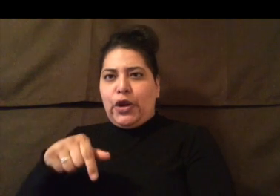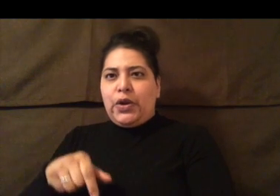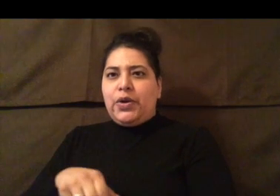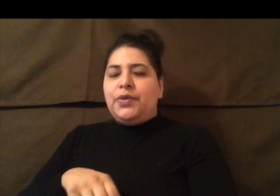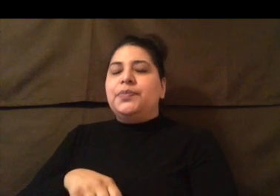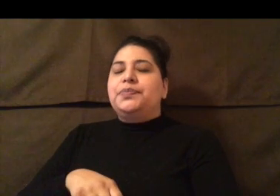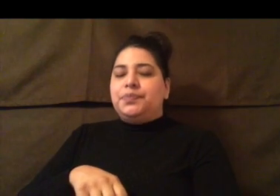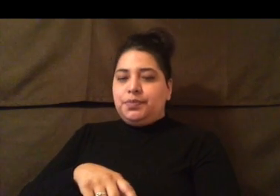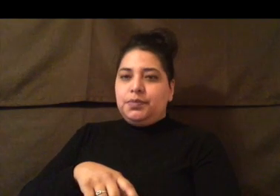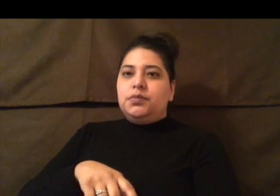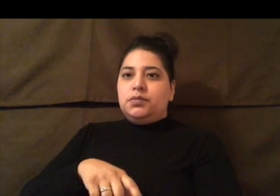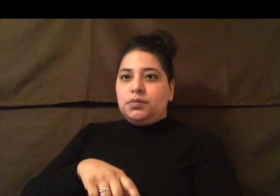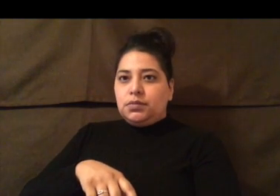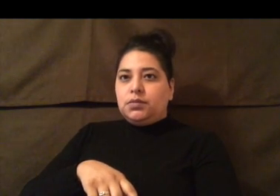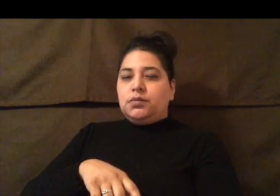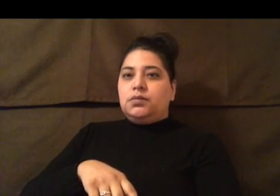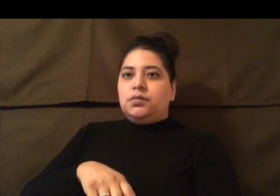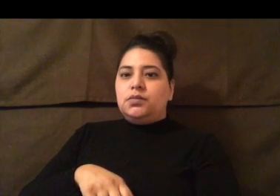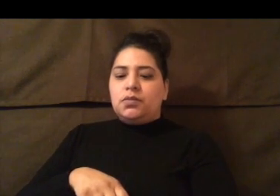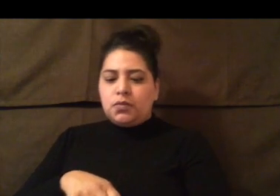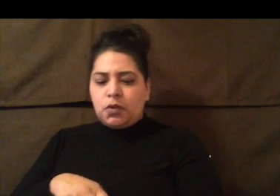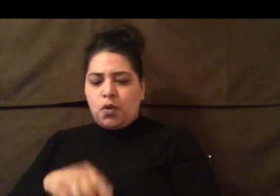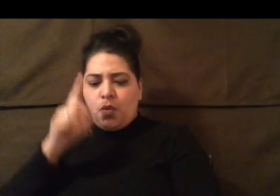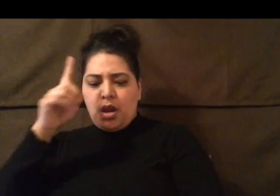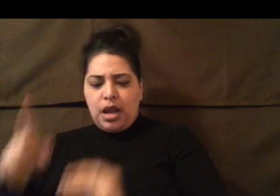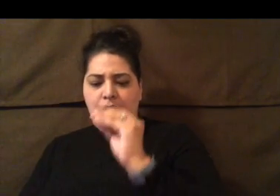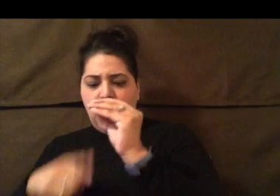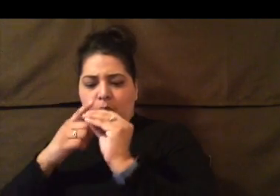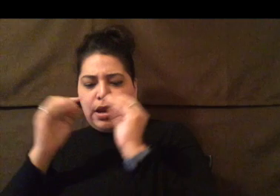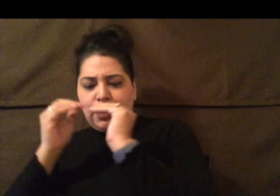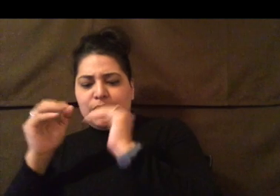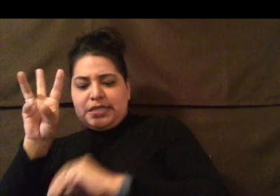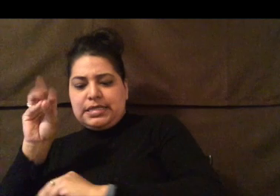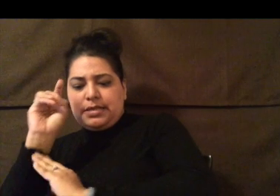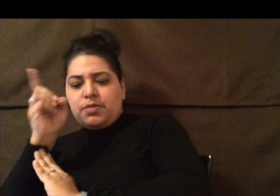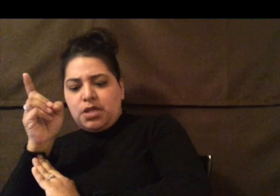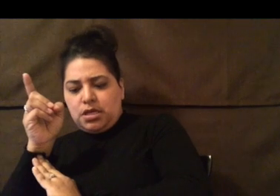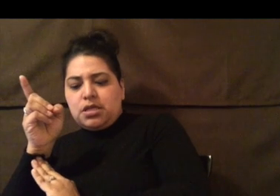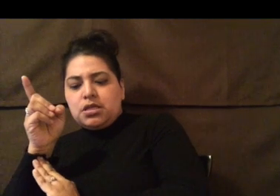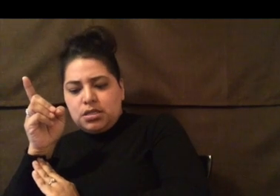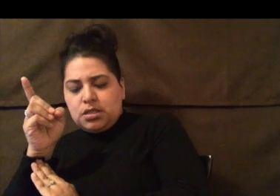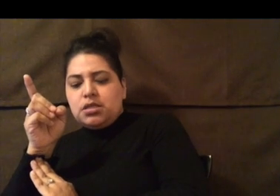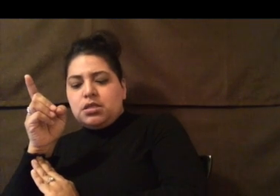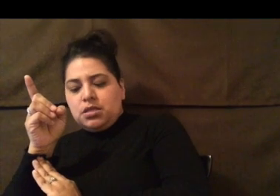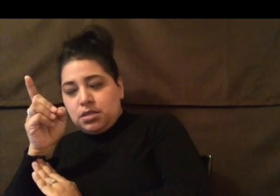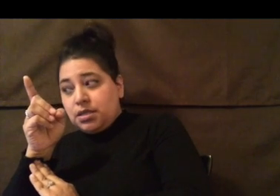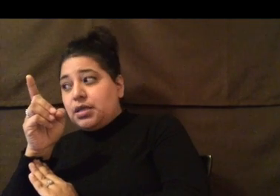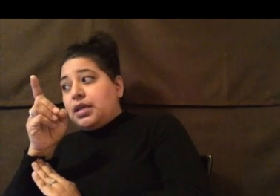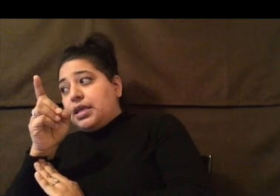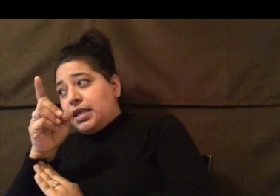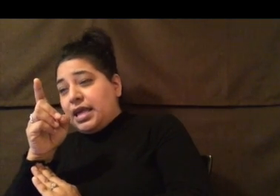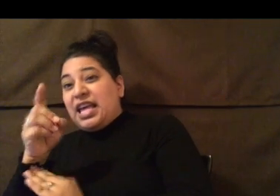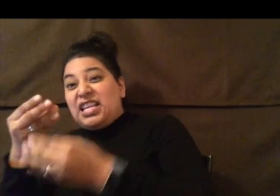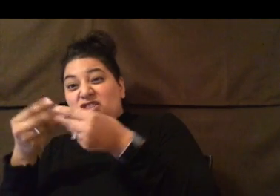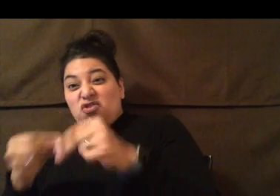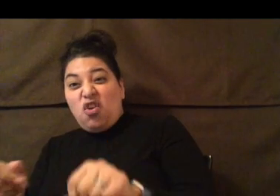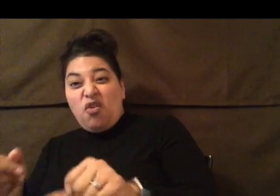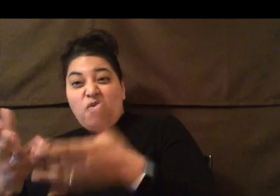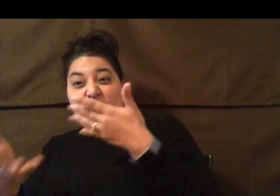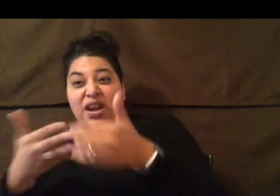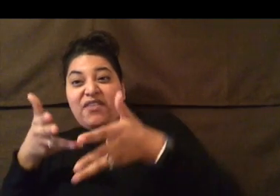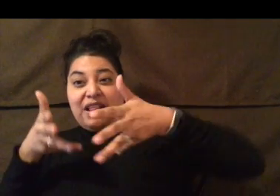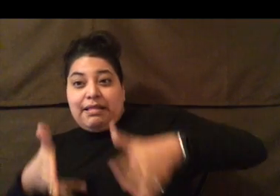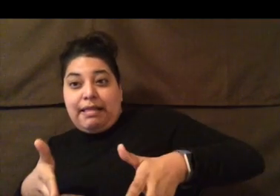do what we've kind of been doing. 1 hour is worth 60 minutes. Okay, and let's solve